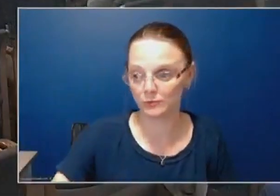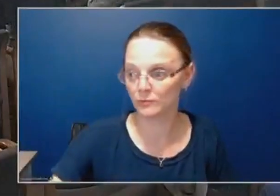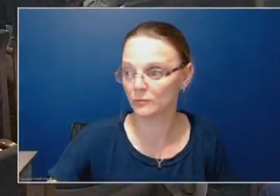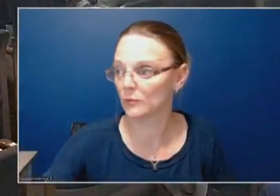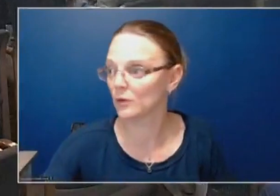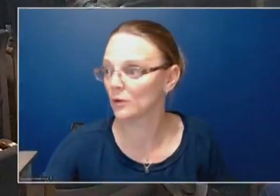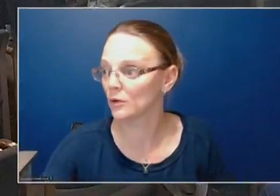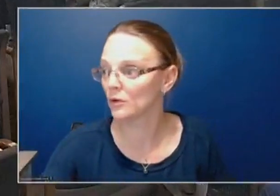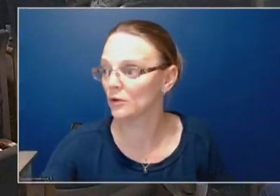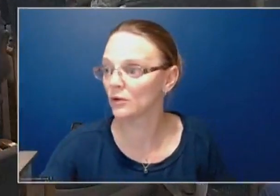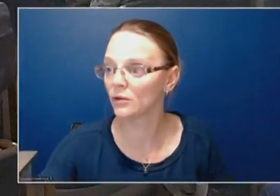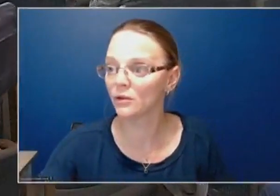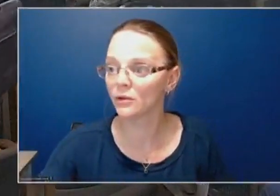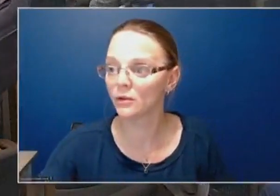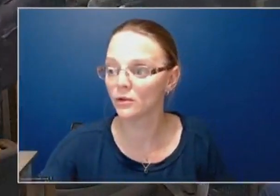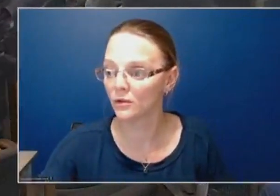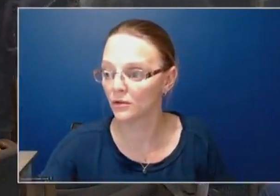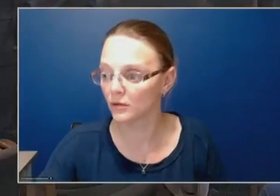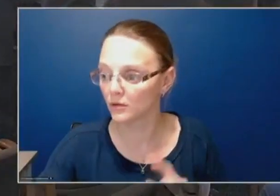Mr. Committee Administrator, what do we have?